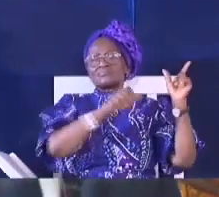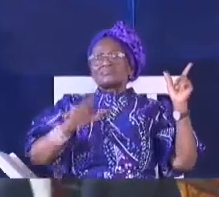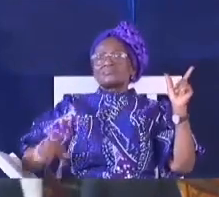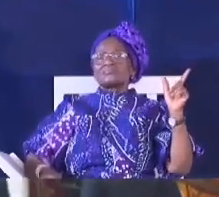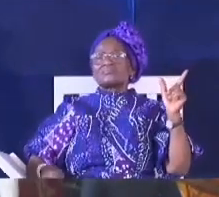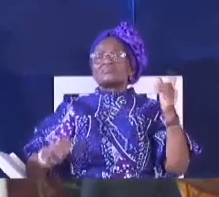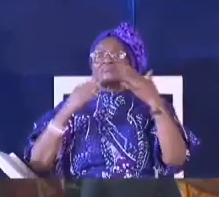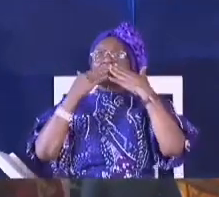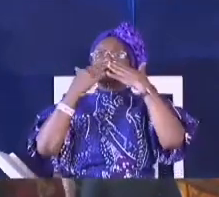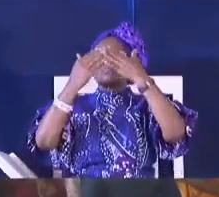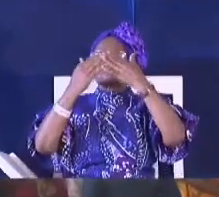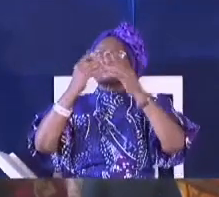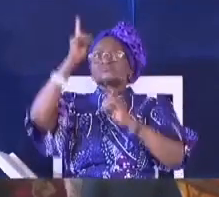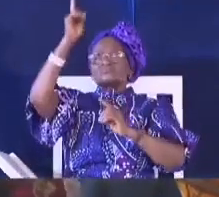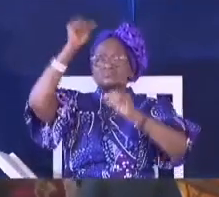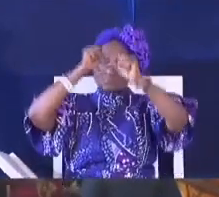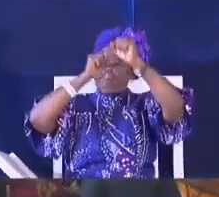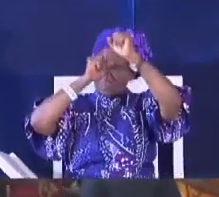Thank you, Father.